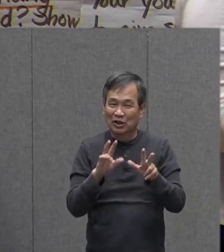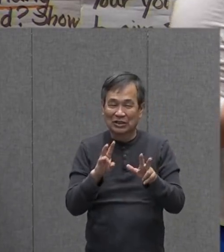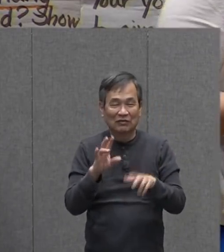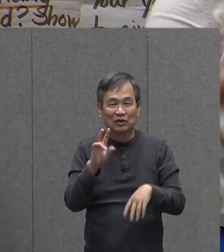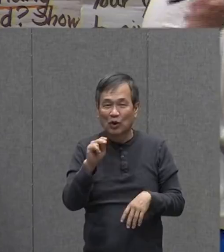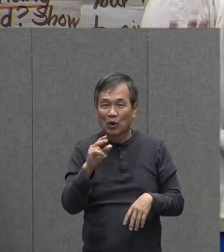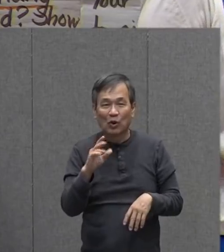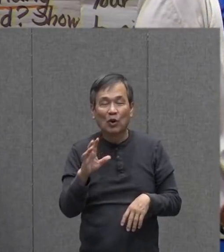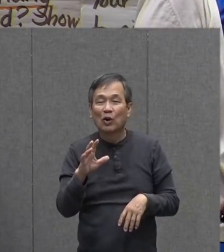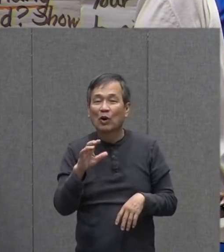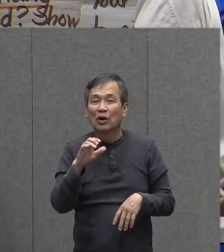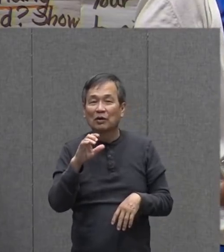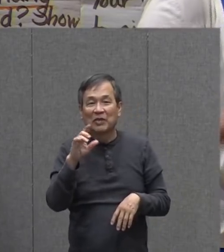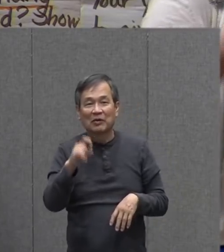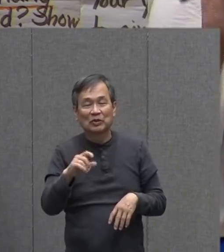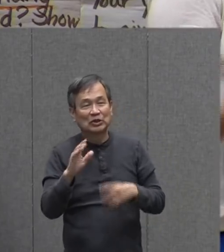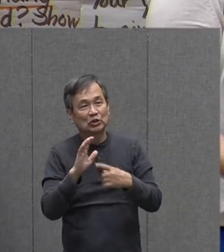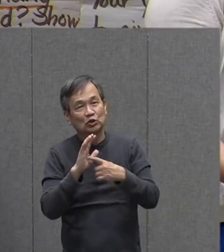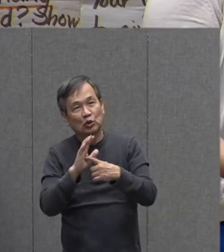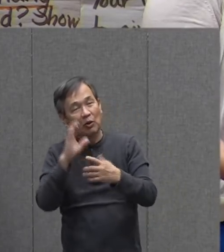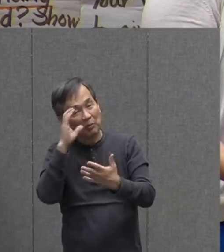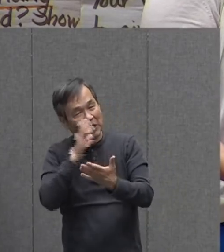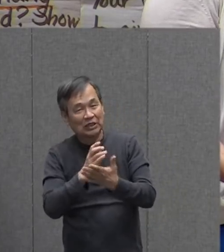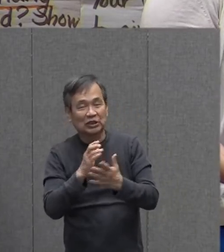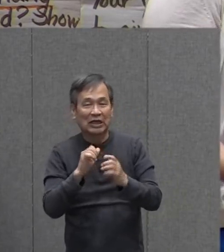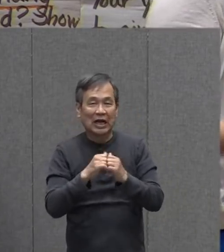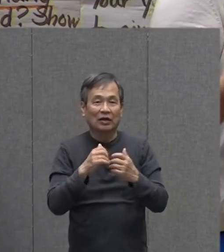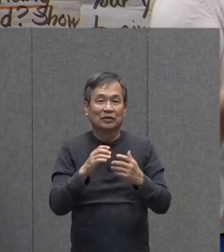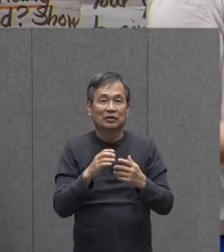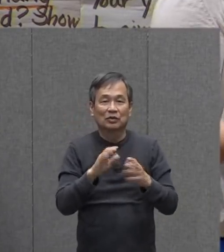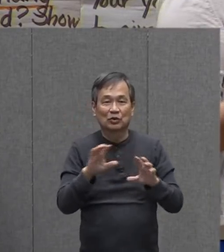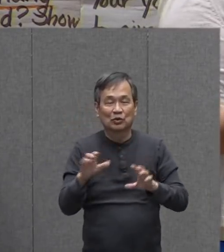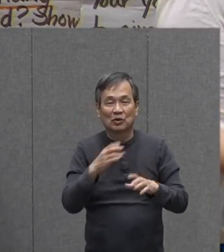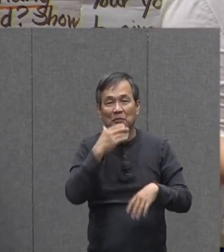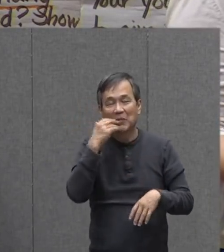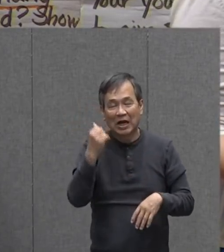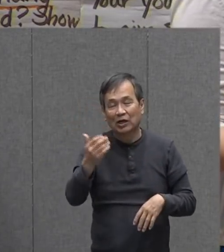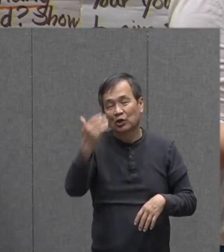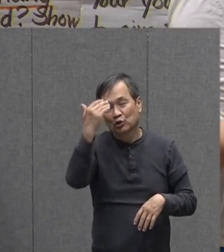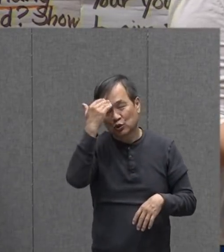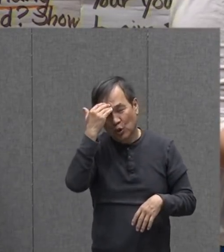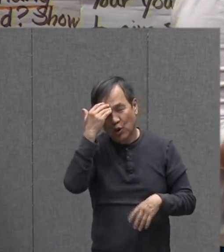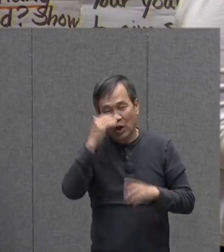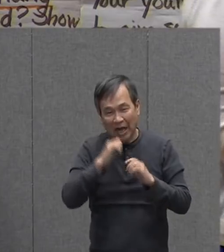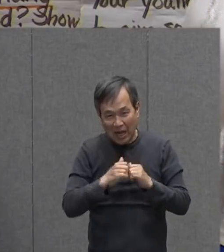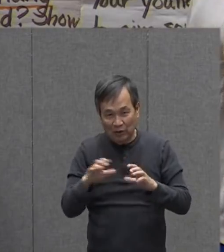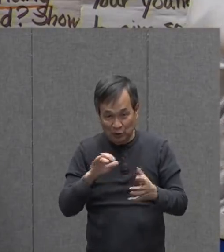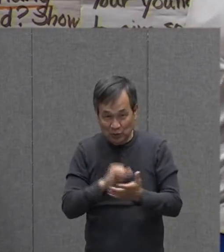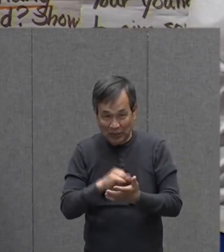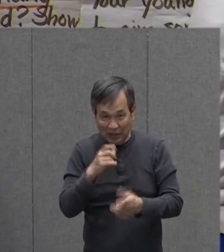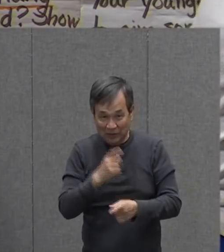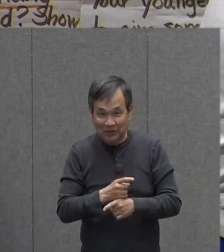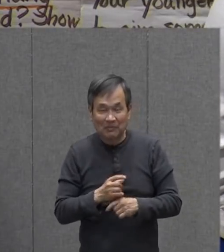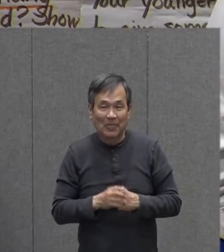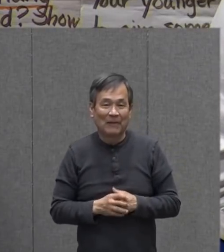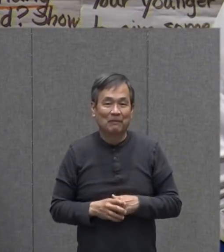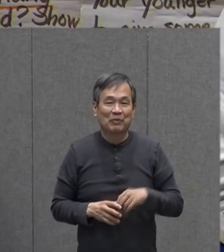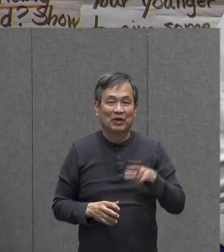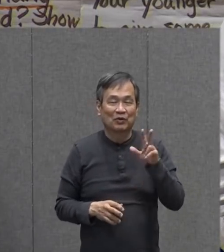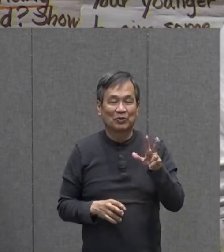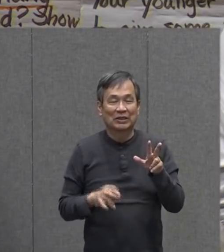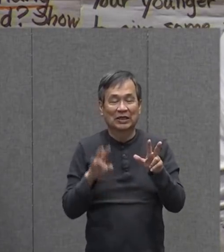And when we're talking about commutative property, so if I had 2 times 4 equals 8, I could also say